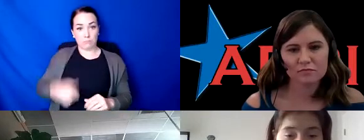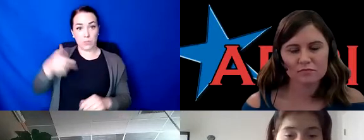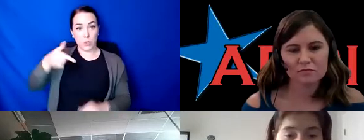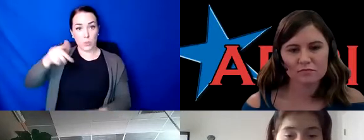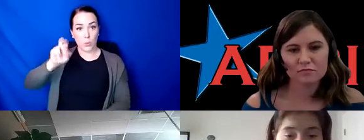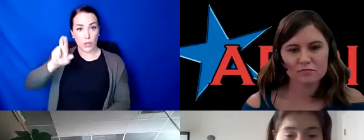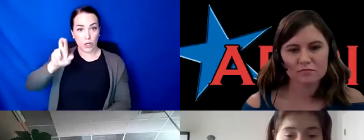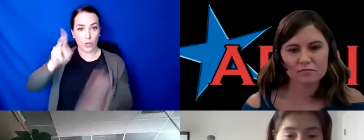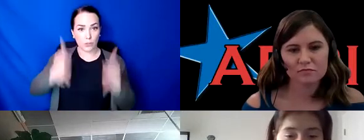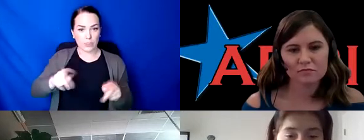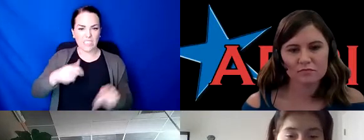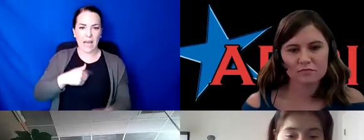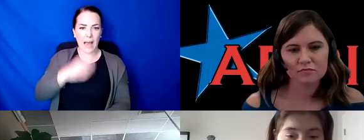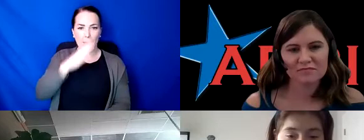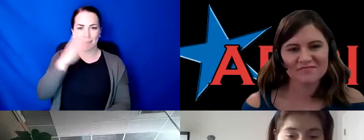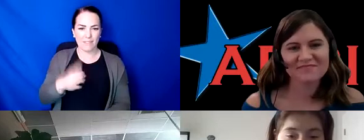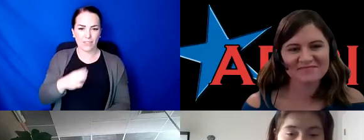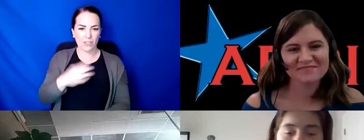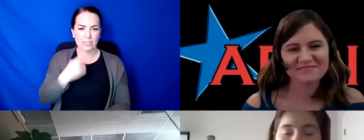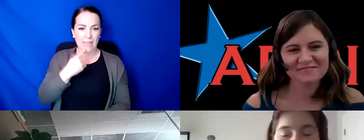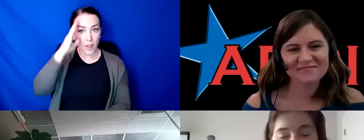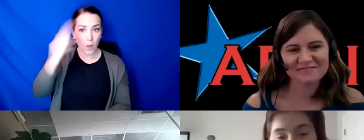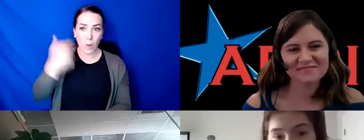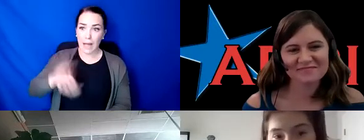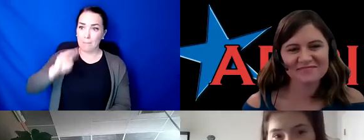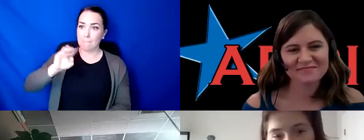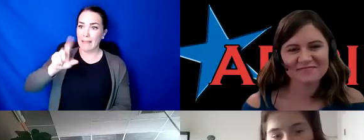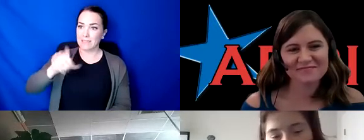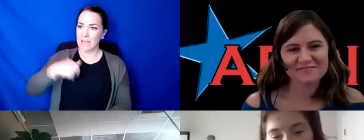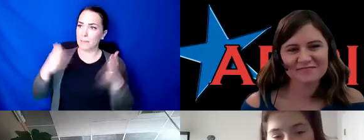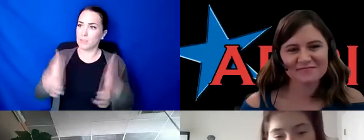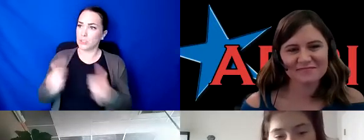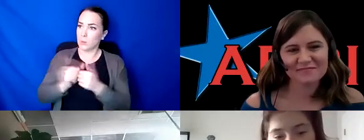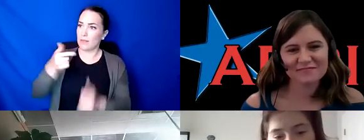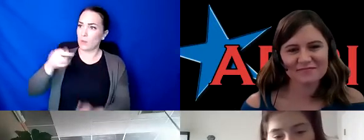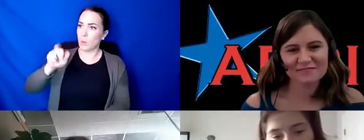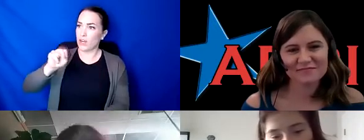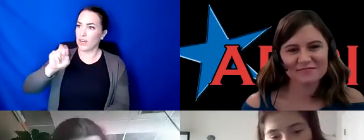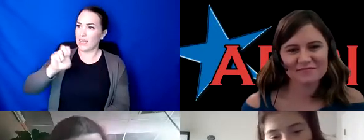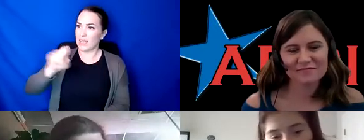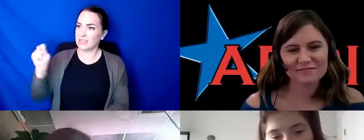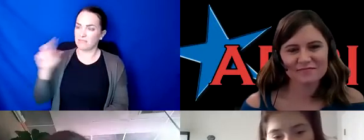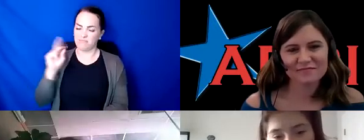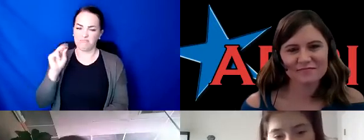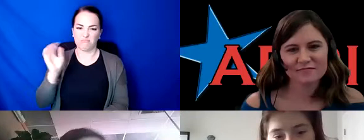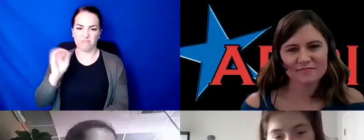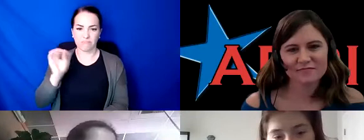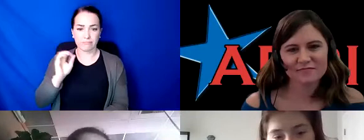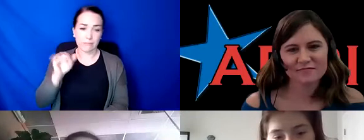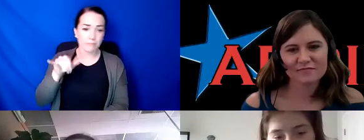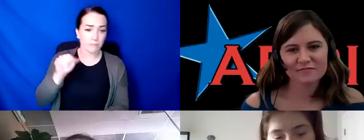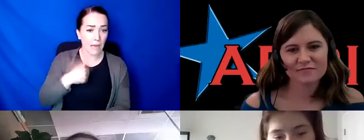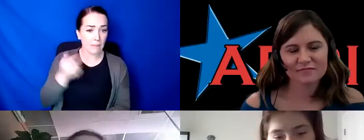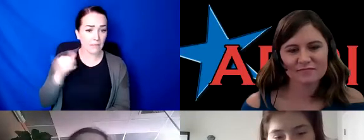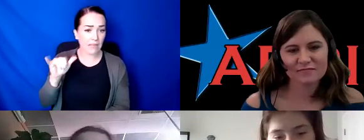name's Mels, I'm a person with queerness. It's always like, yeah, I'm gay. And so I've taken that over to